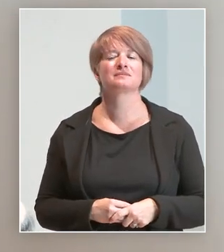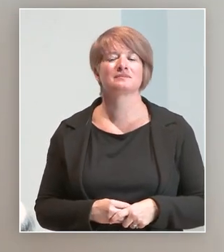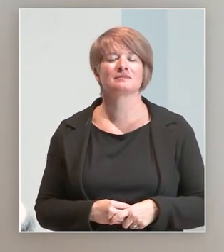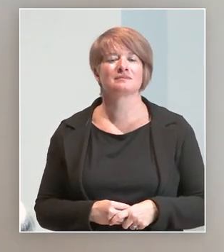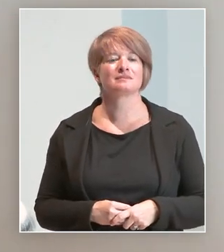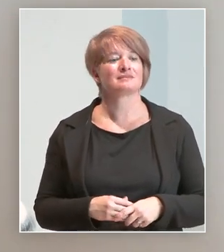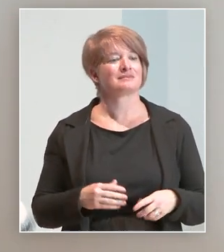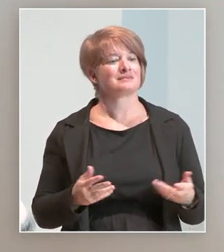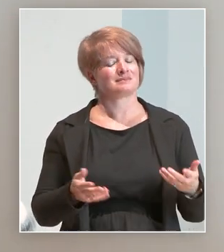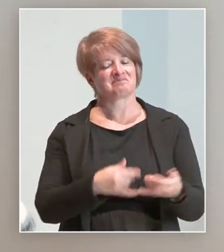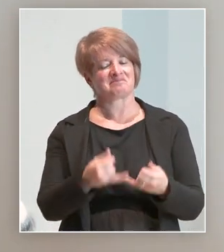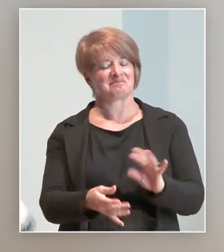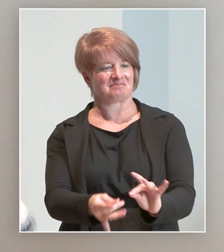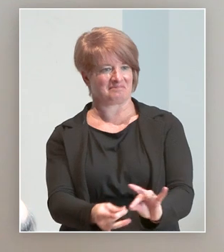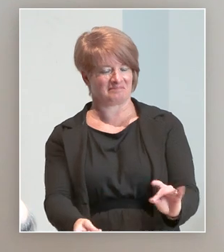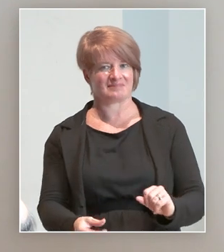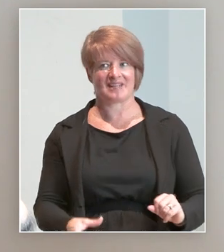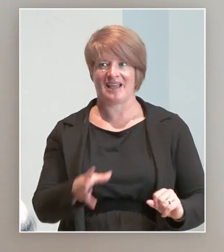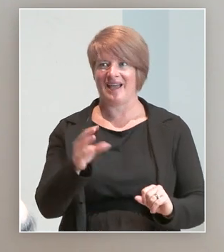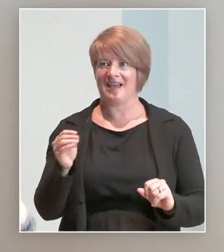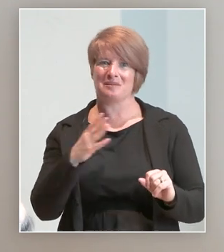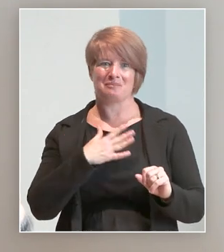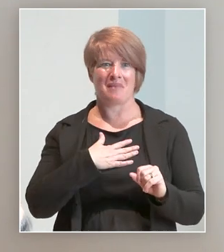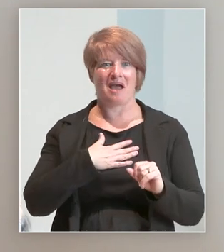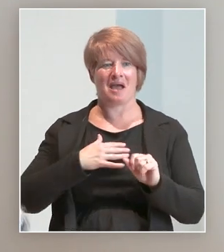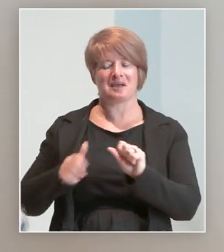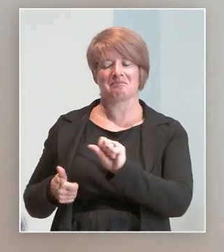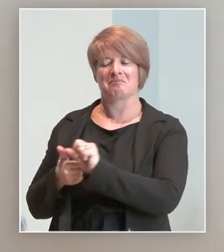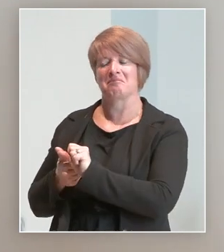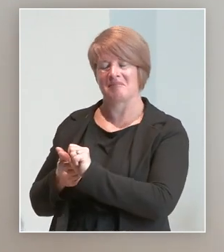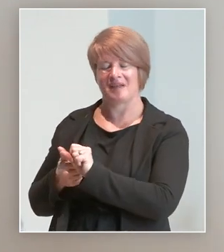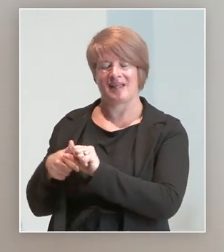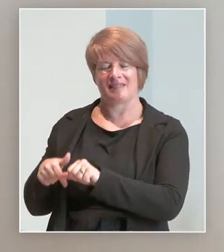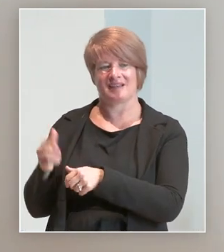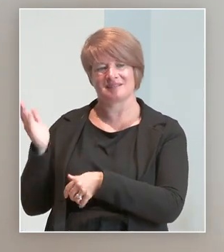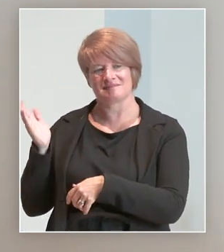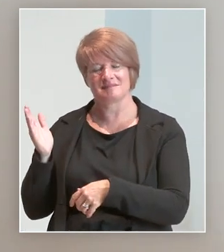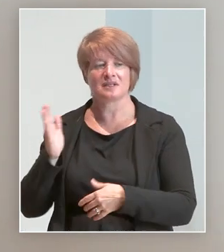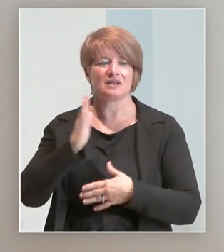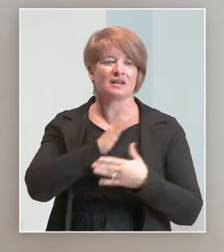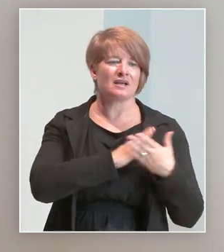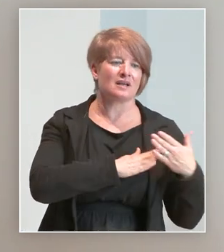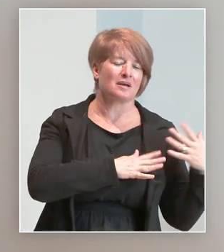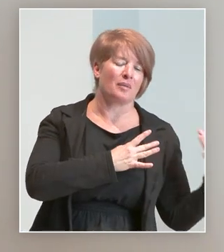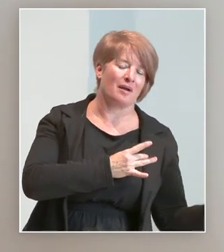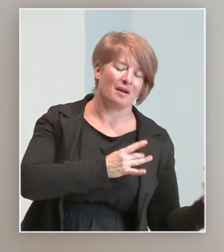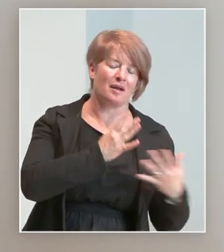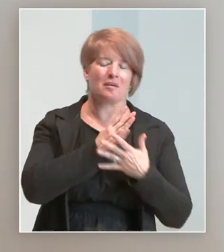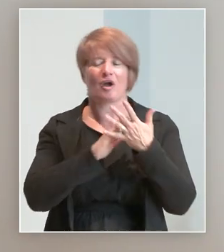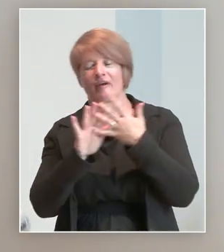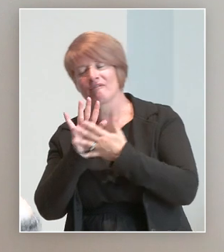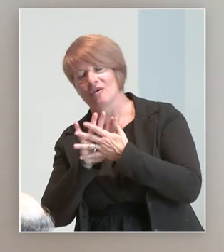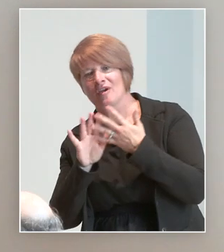In closing, in the style and spirit of this whole talk of part coin, part meditation, part fugue, all of and none of